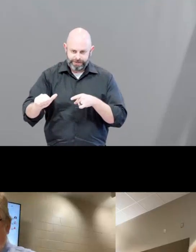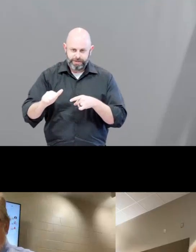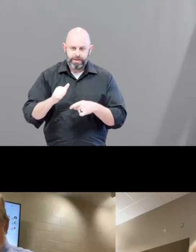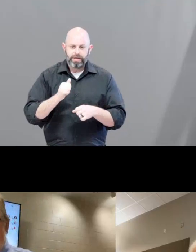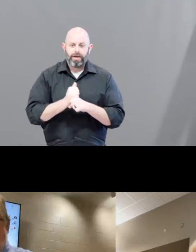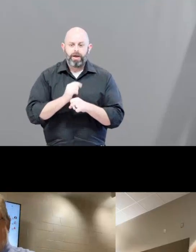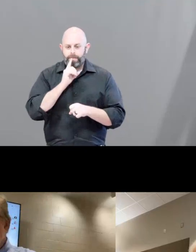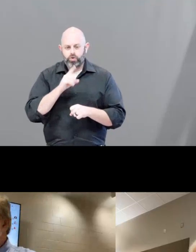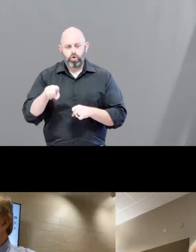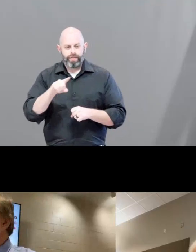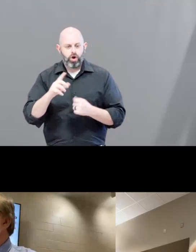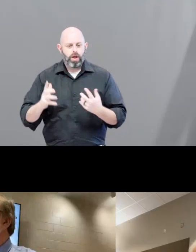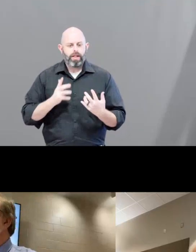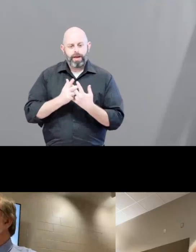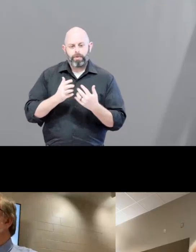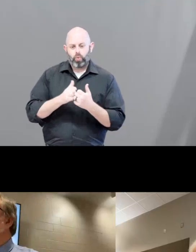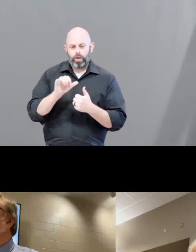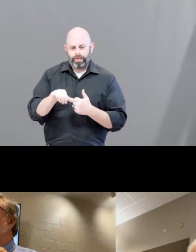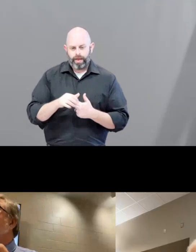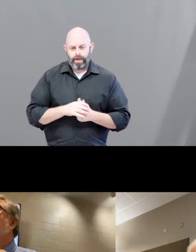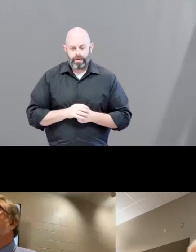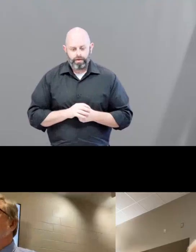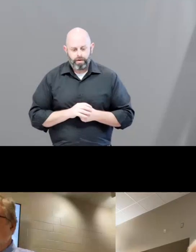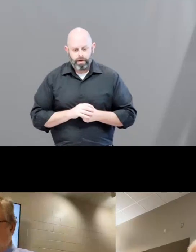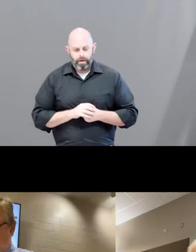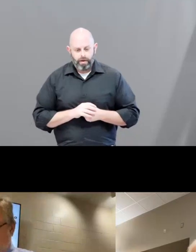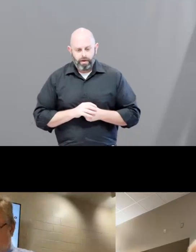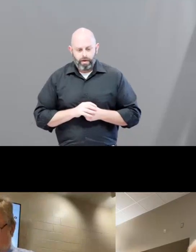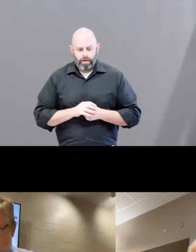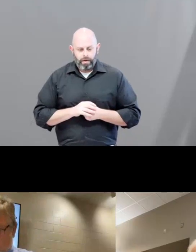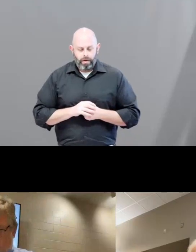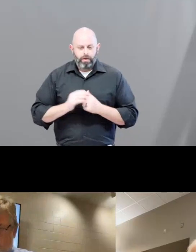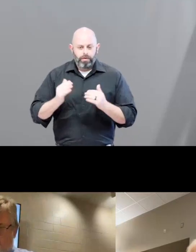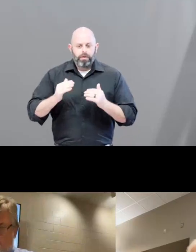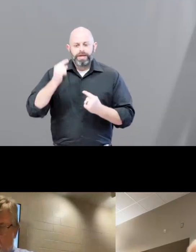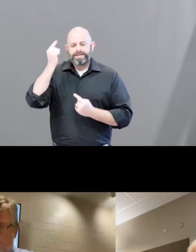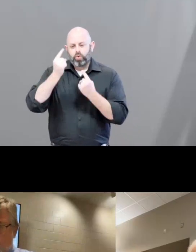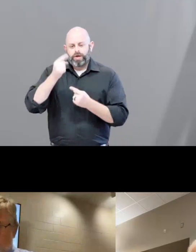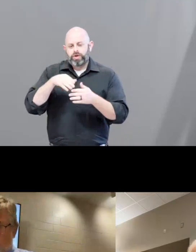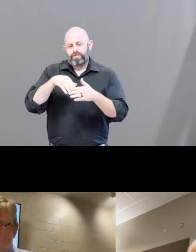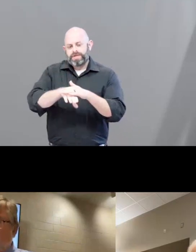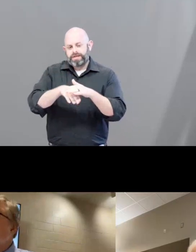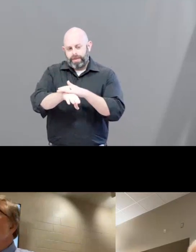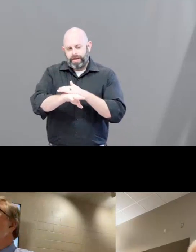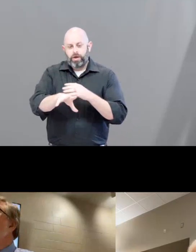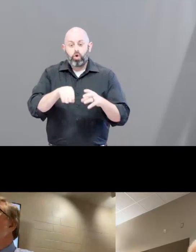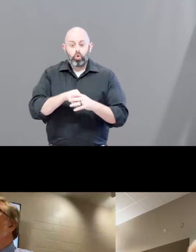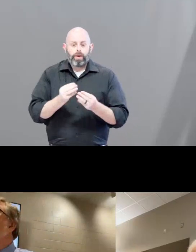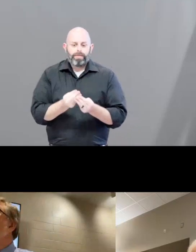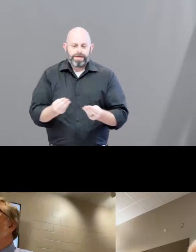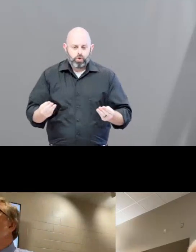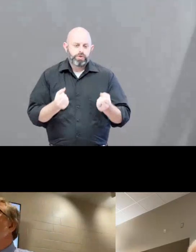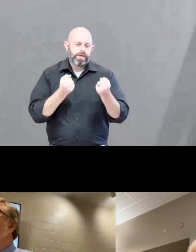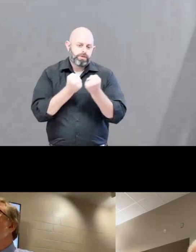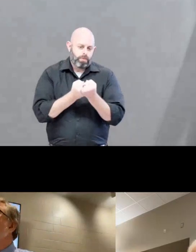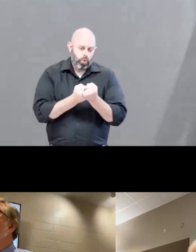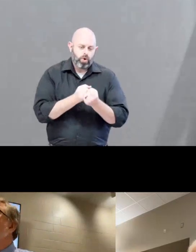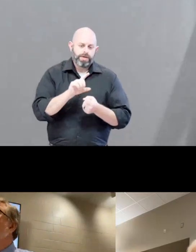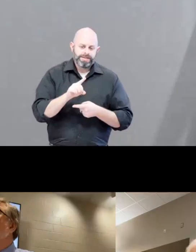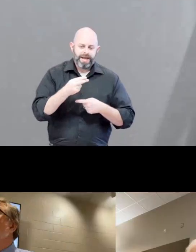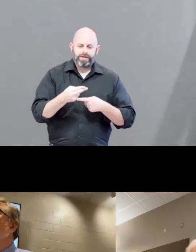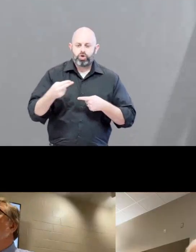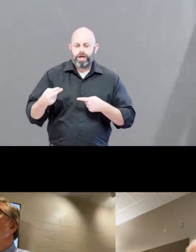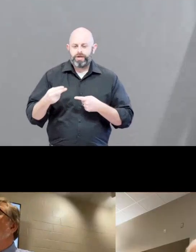Make sure that they're in alignment with that. Consideration of accessibility, including materials that support